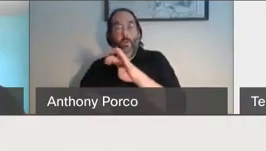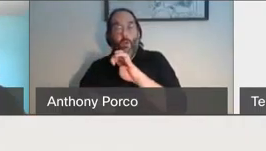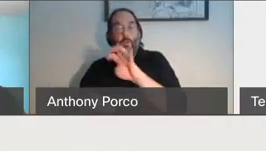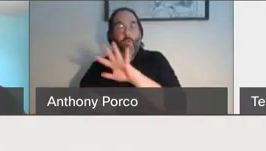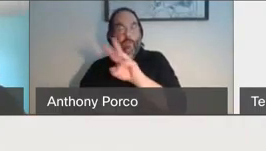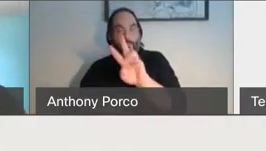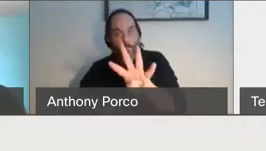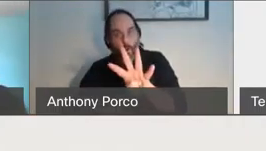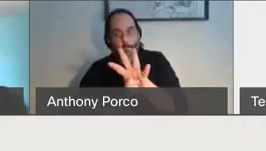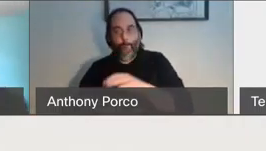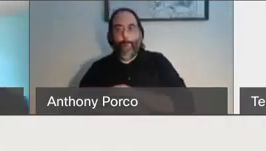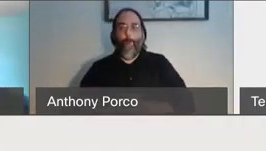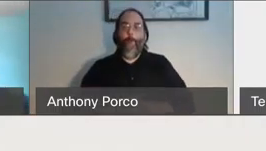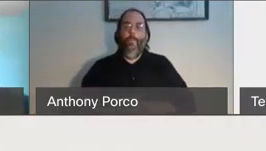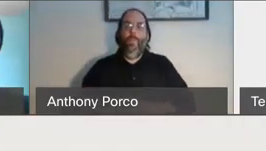2,454.